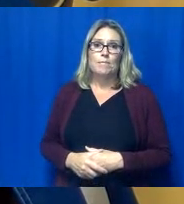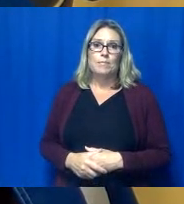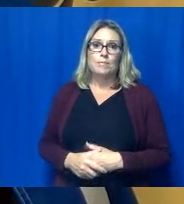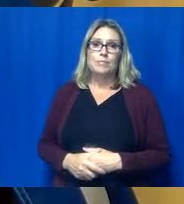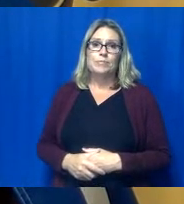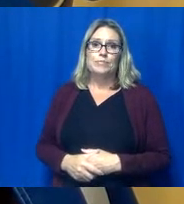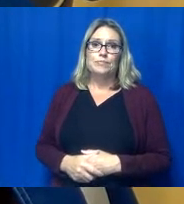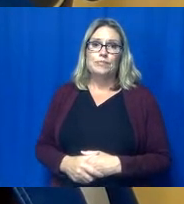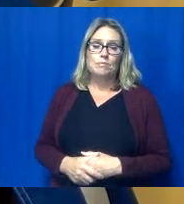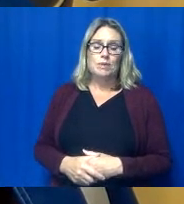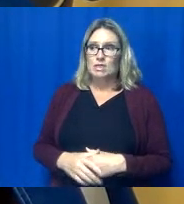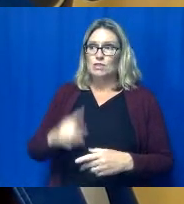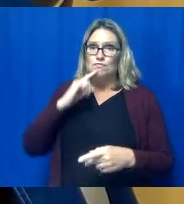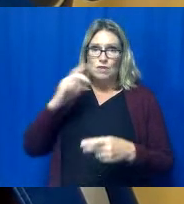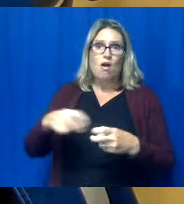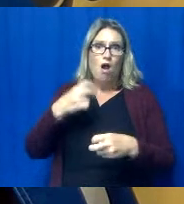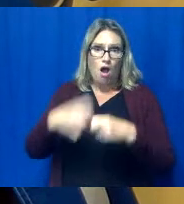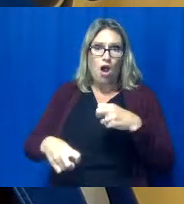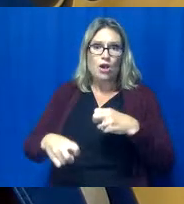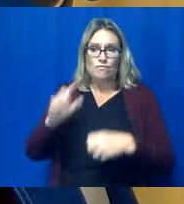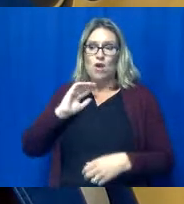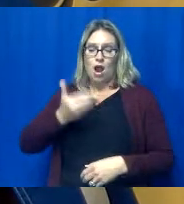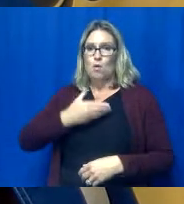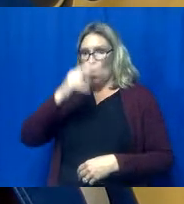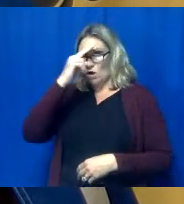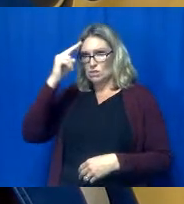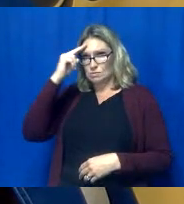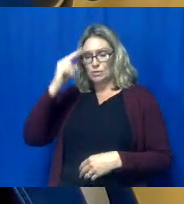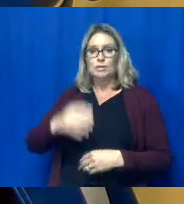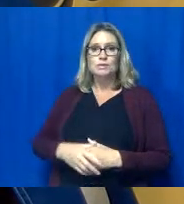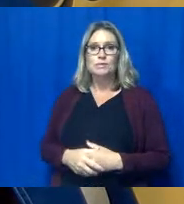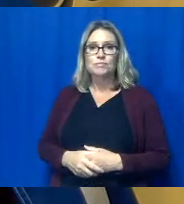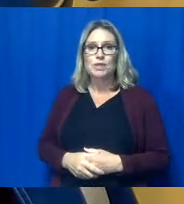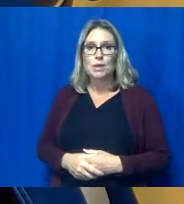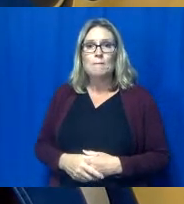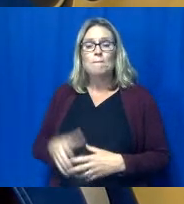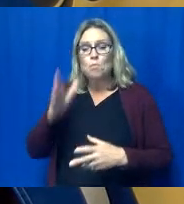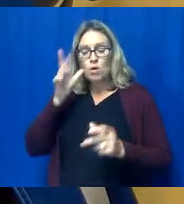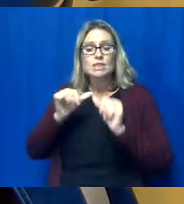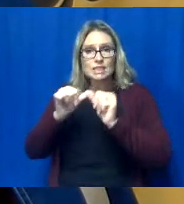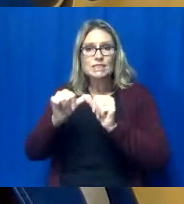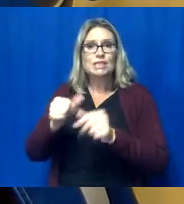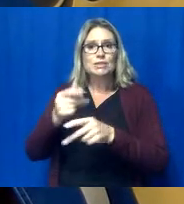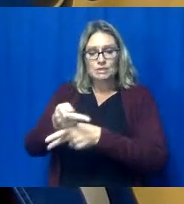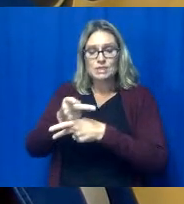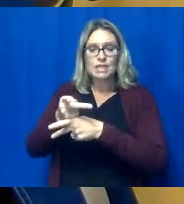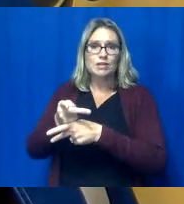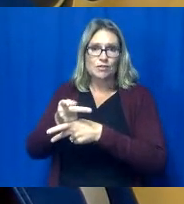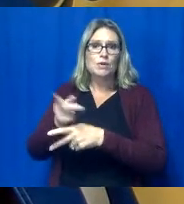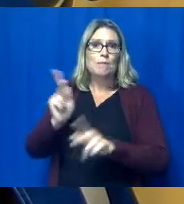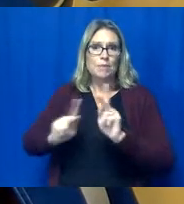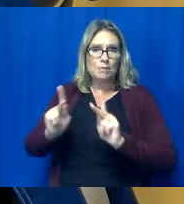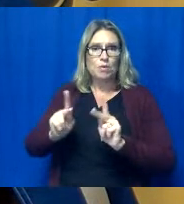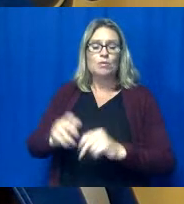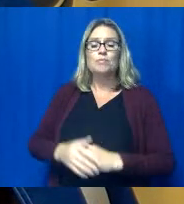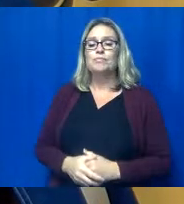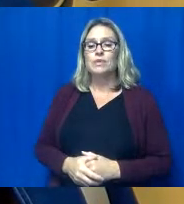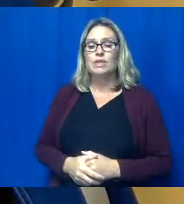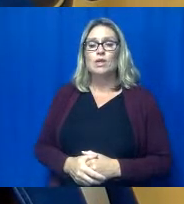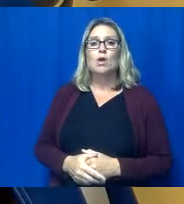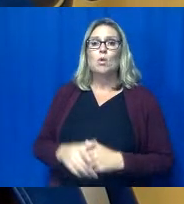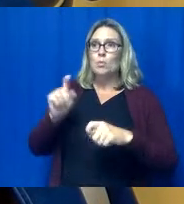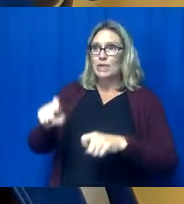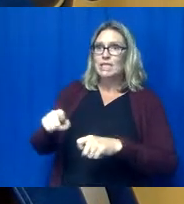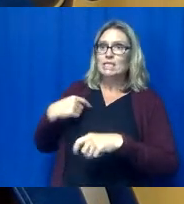very hard in Vitality, but we're going to continue to take care of our patients, but we have to rely on our communities